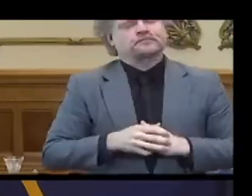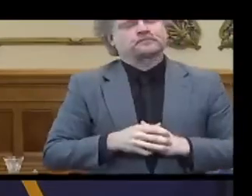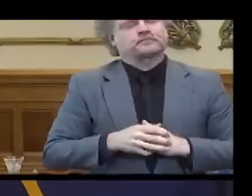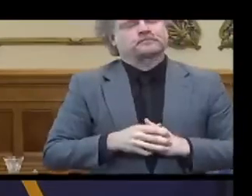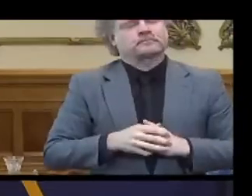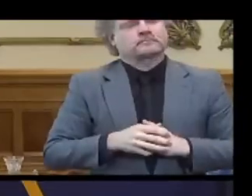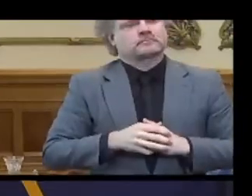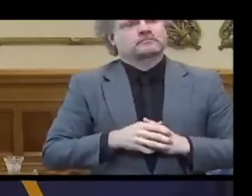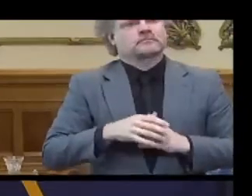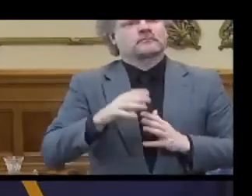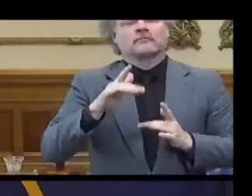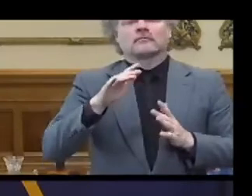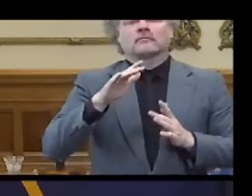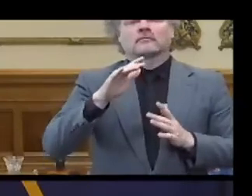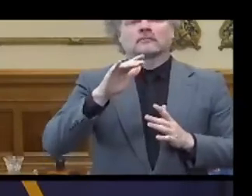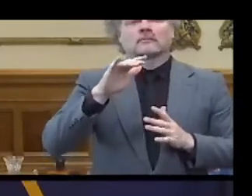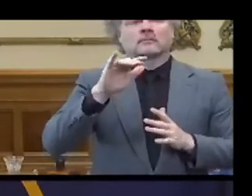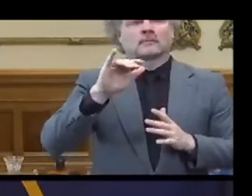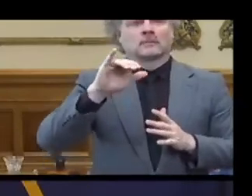Joann's,